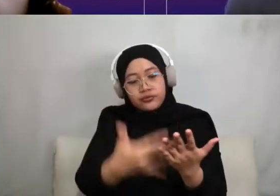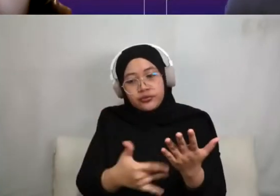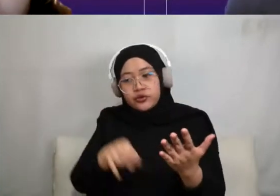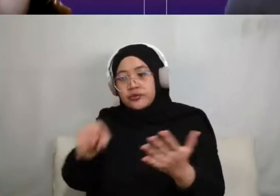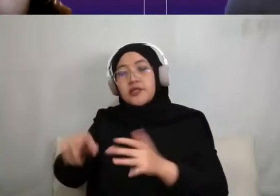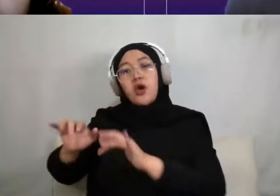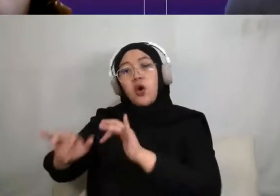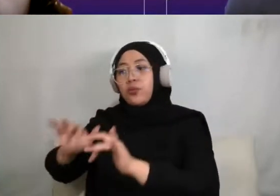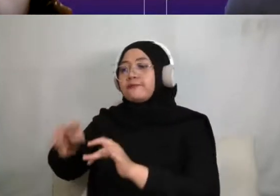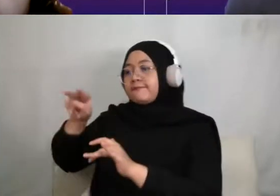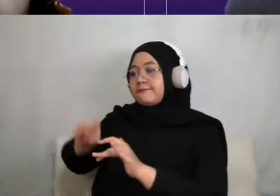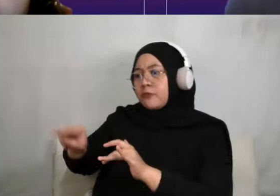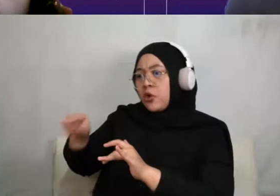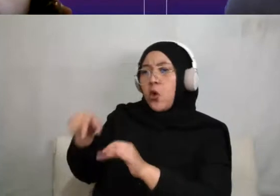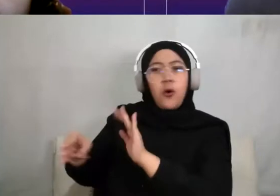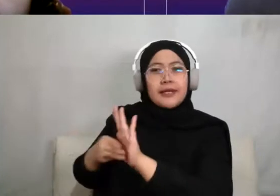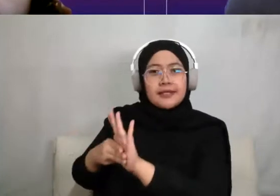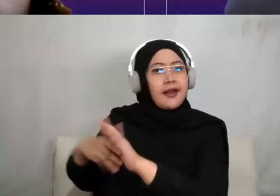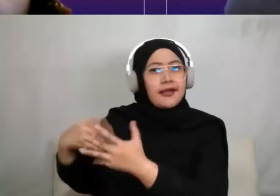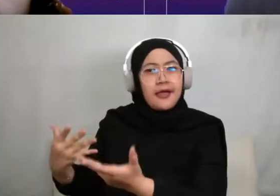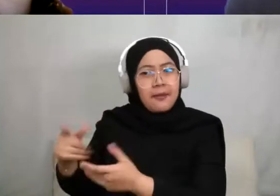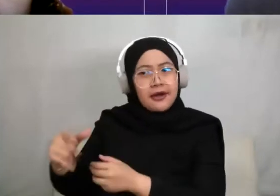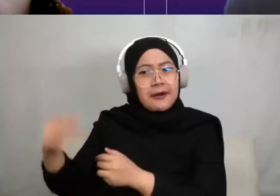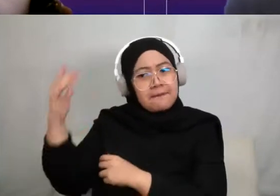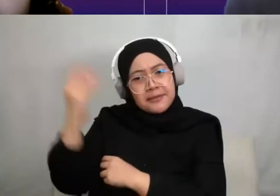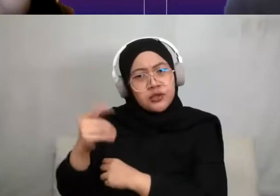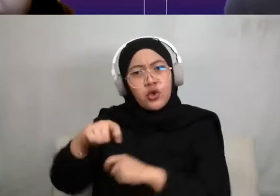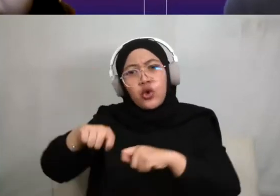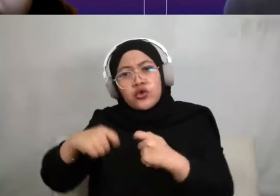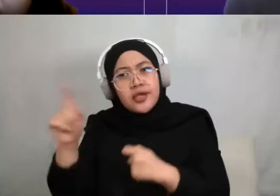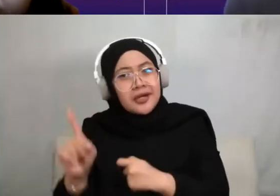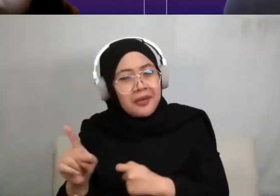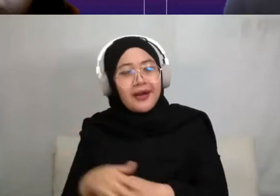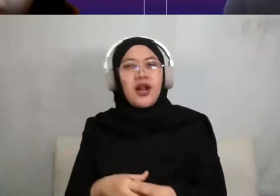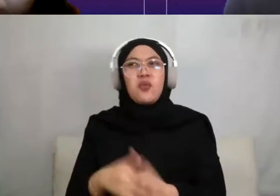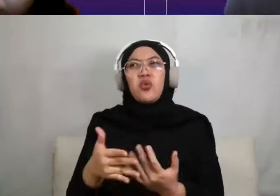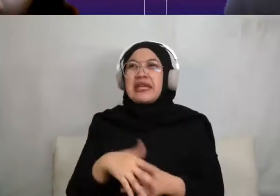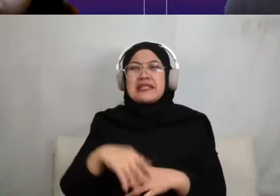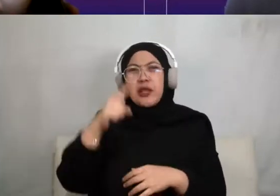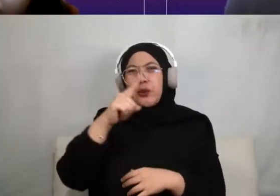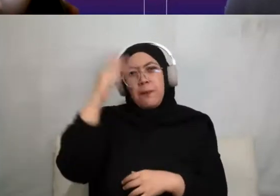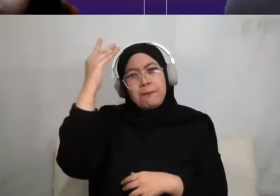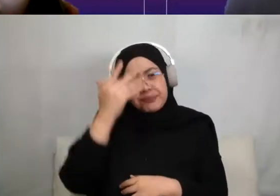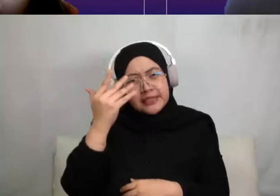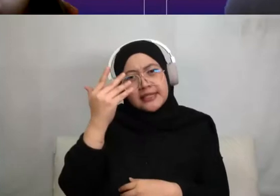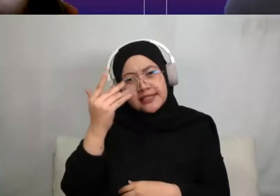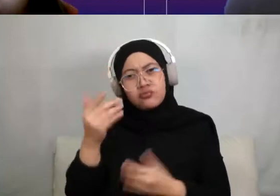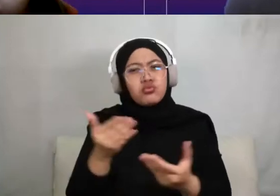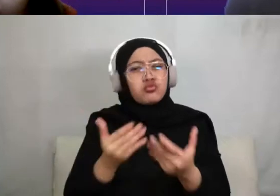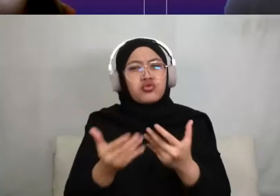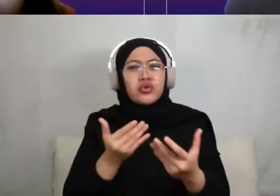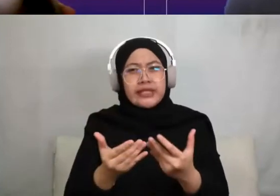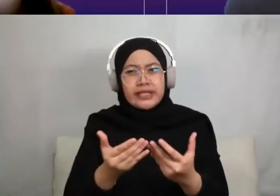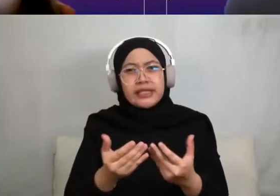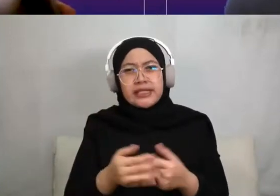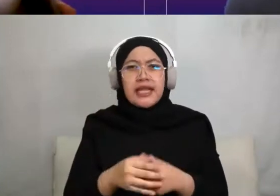there in the bus. So hardly it will take, each bus maybe can be inspected within a span of 30 minutes time.